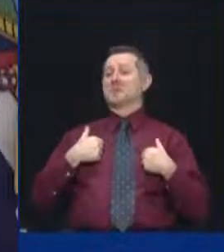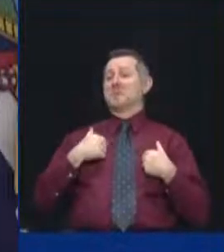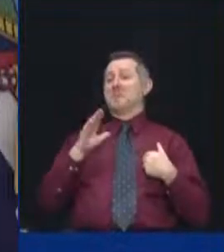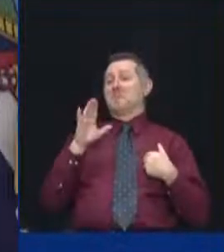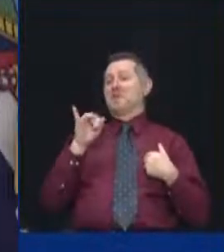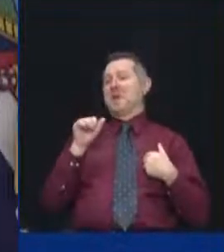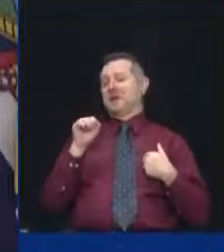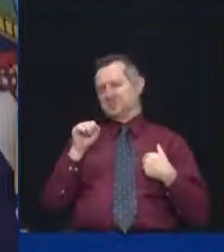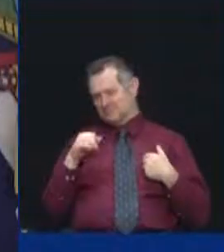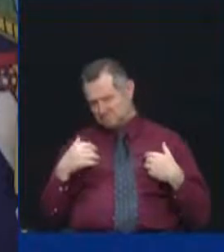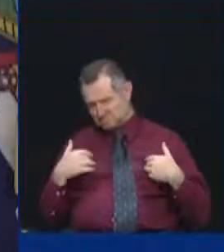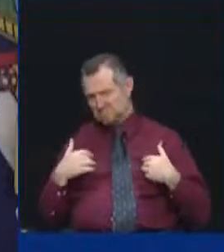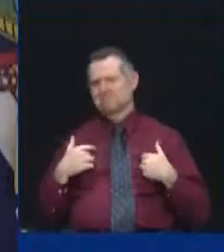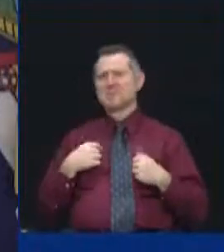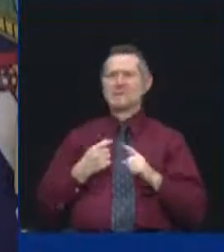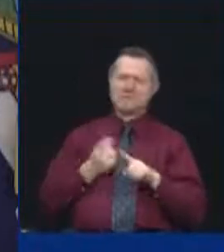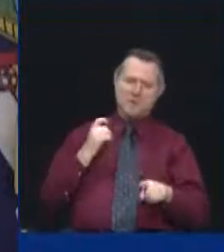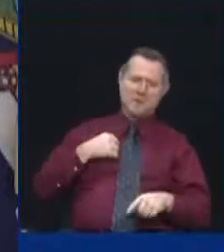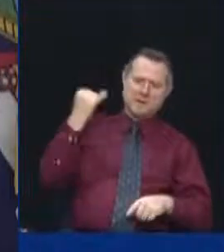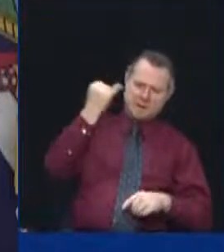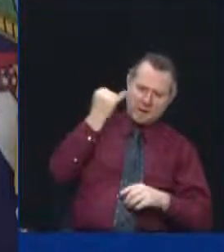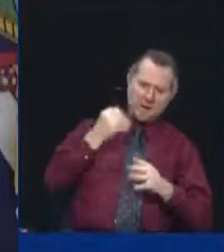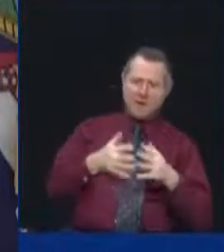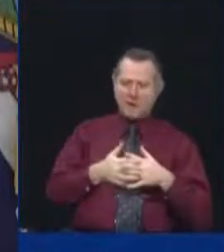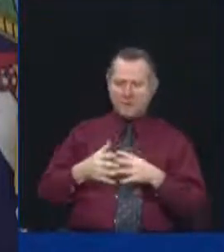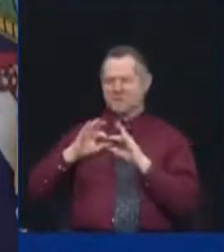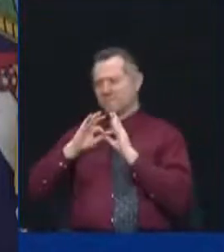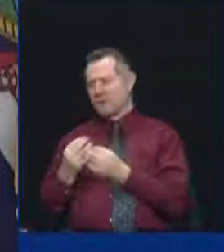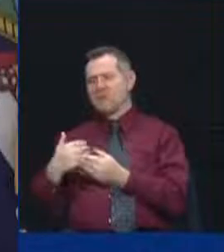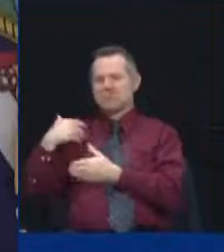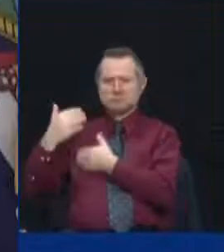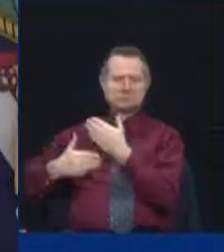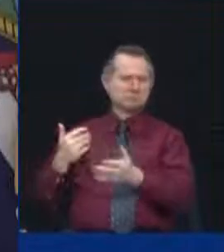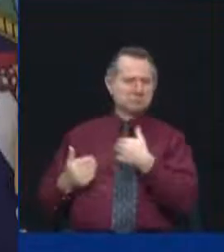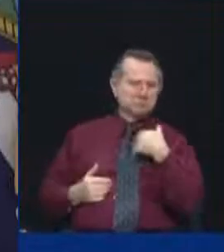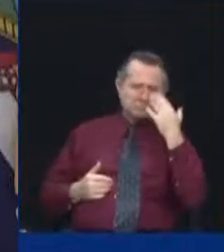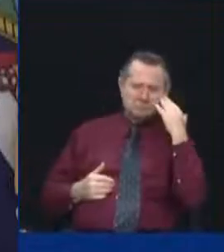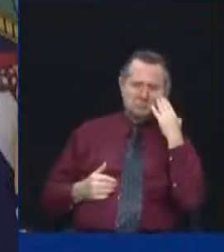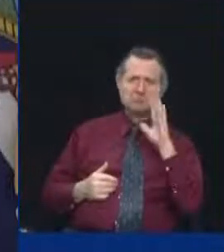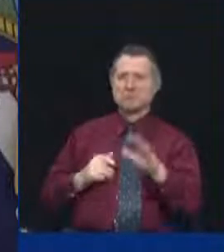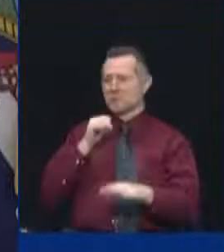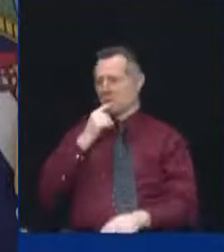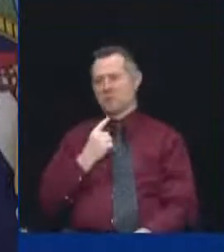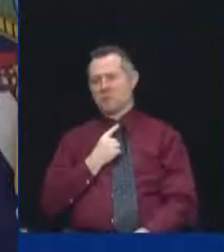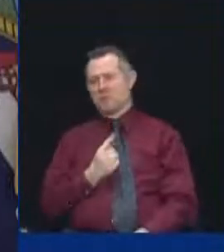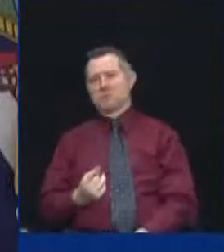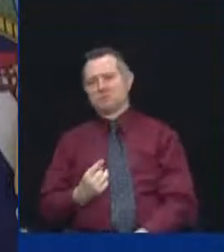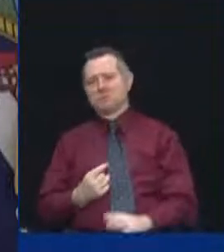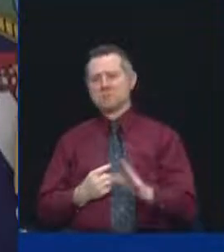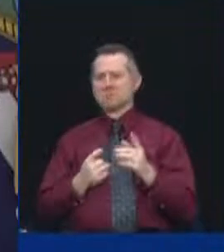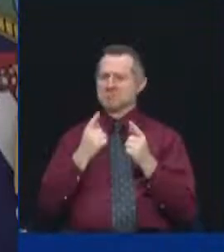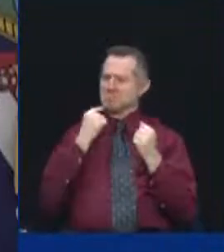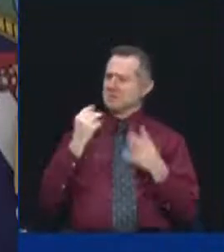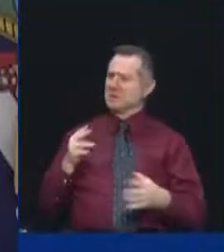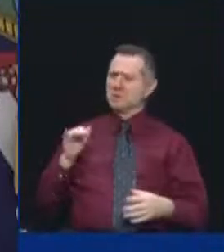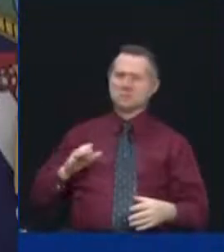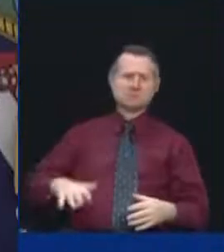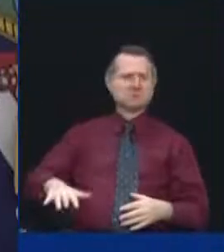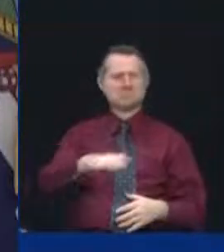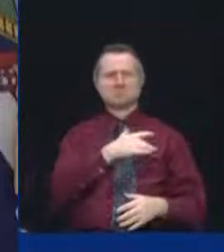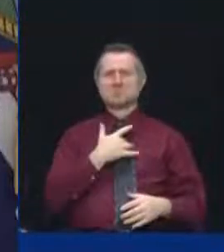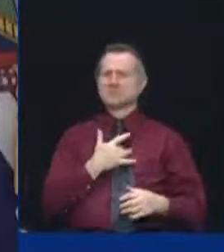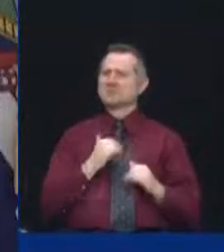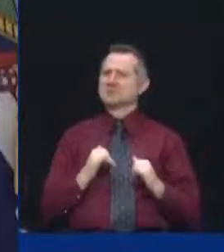from Italian-American heritage, as do many people in this city and in this